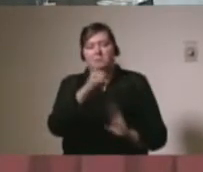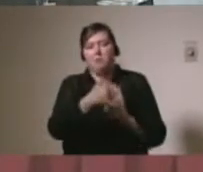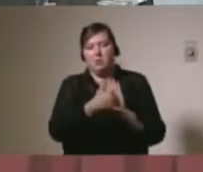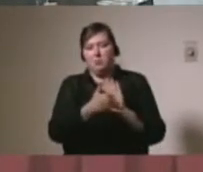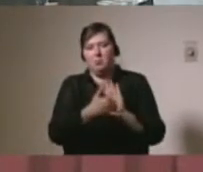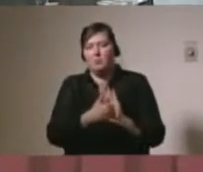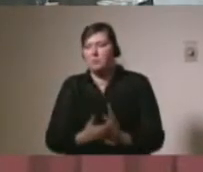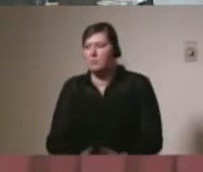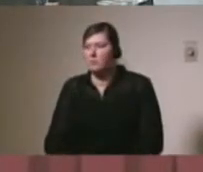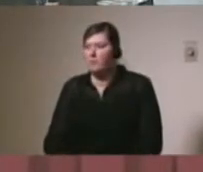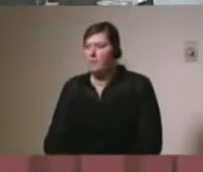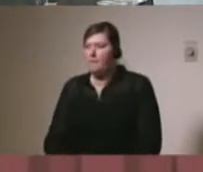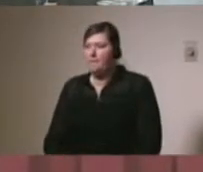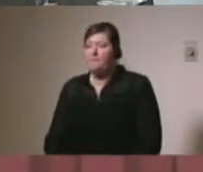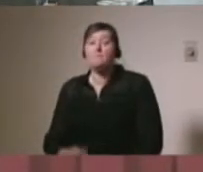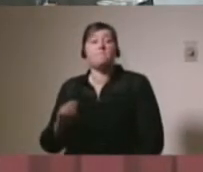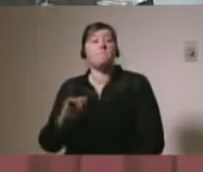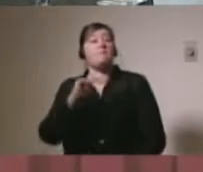Sister?